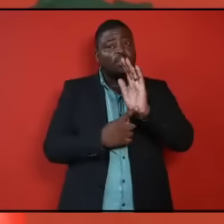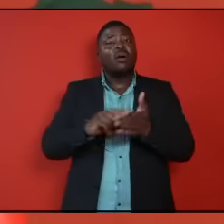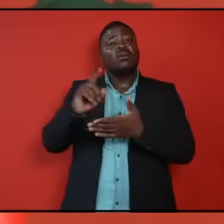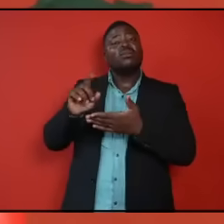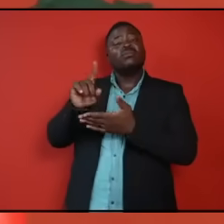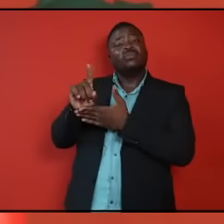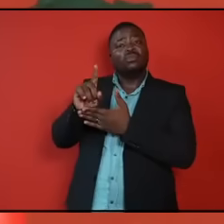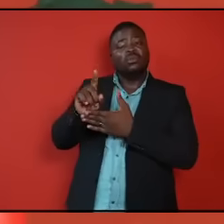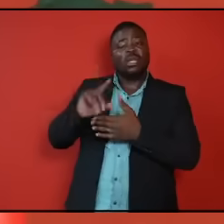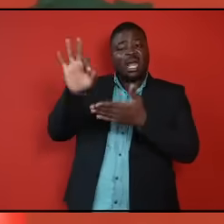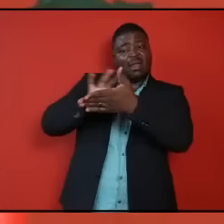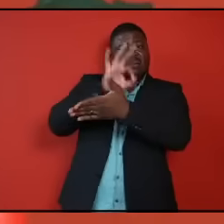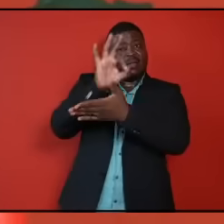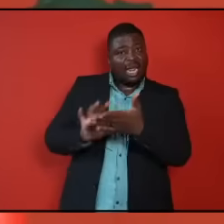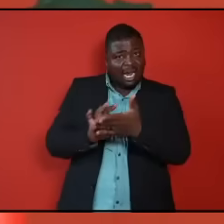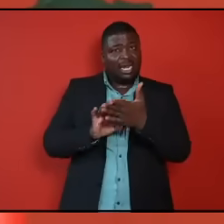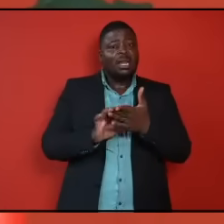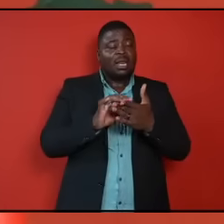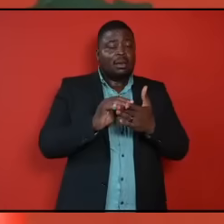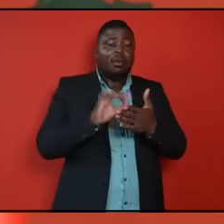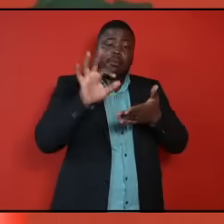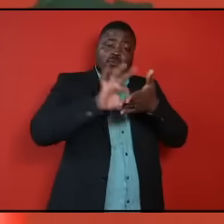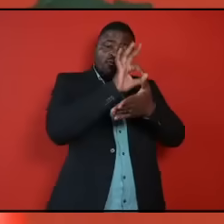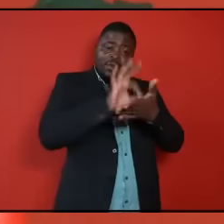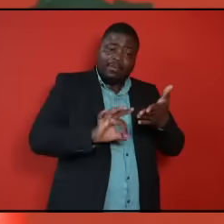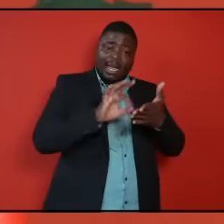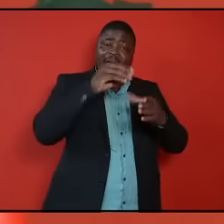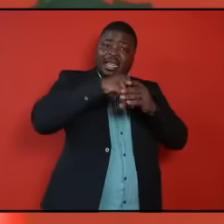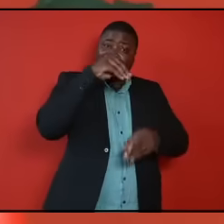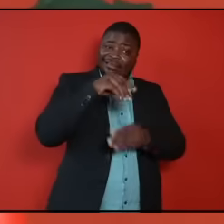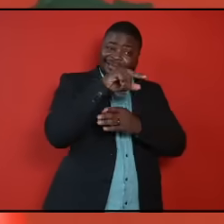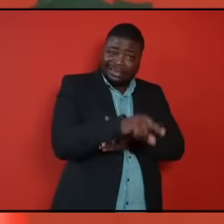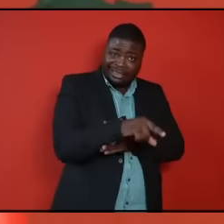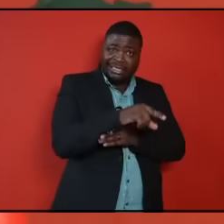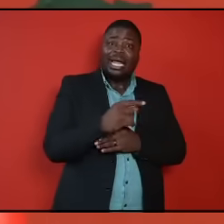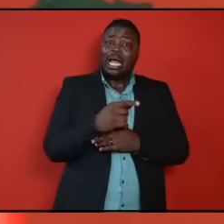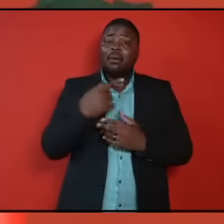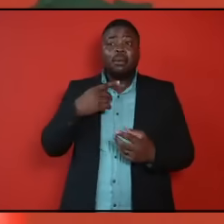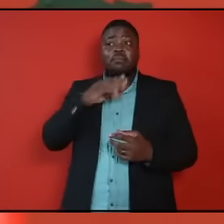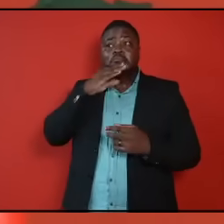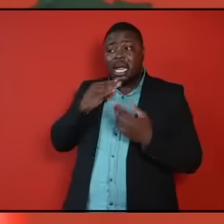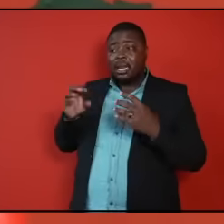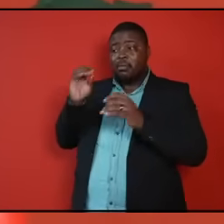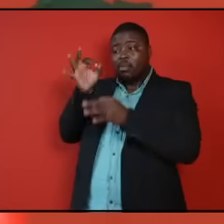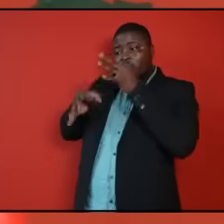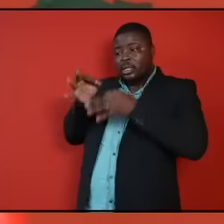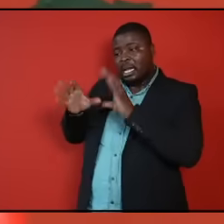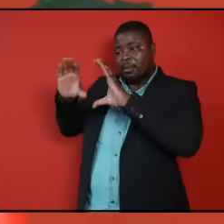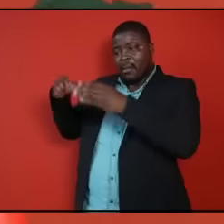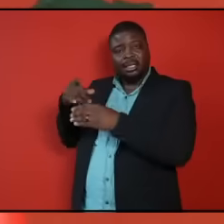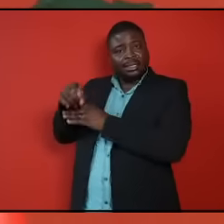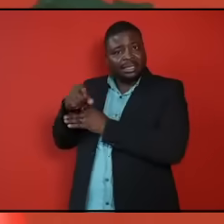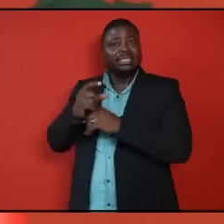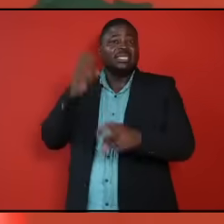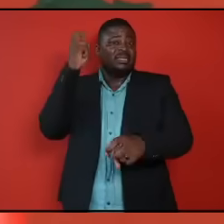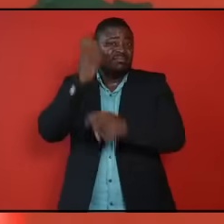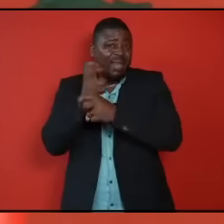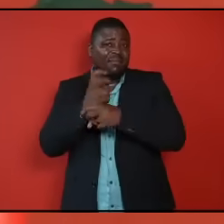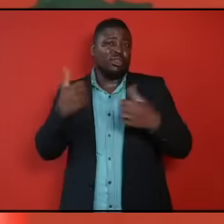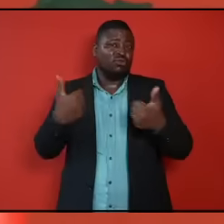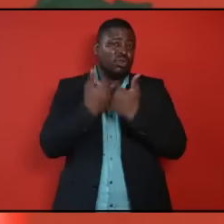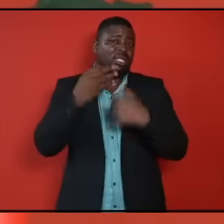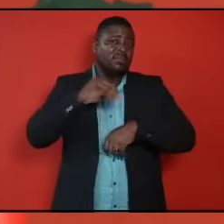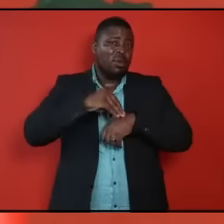a privilege of the rich who can afford to contest all these elections consistently. It is on this note that